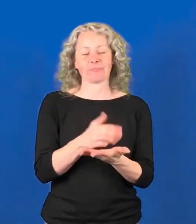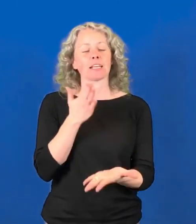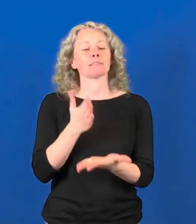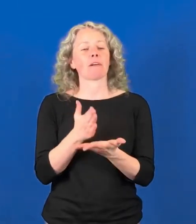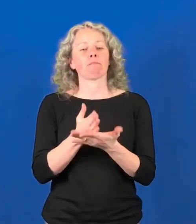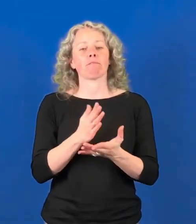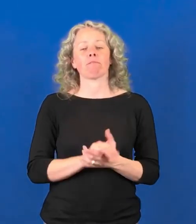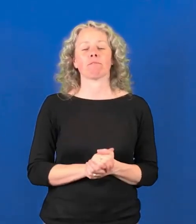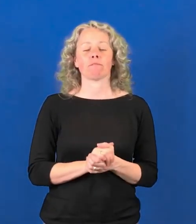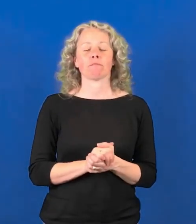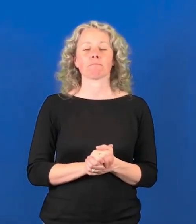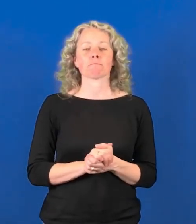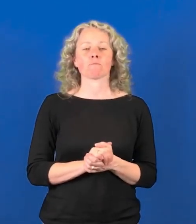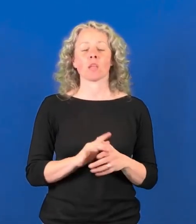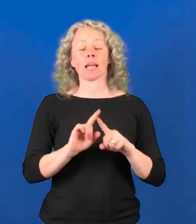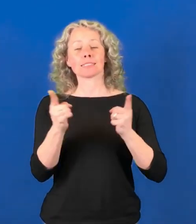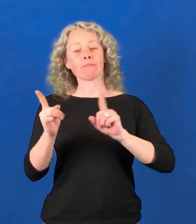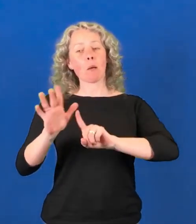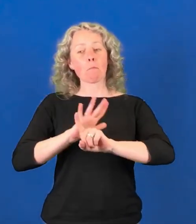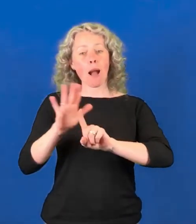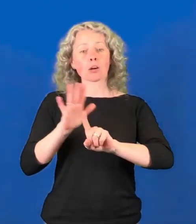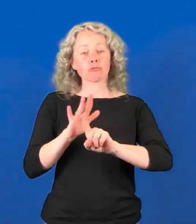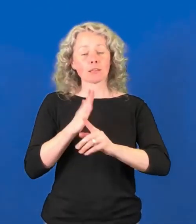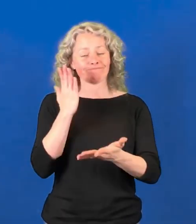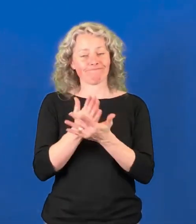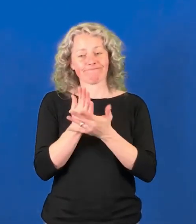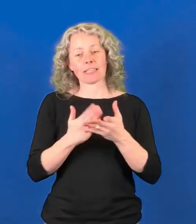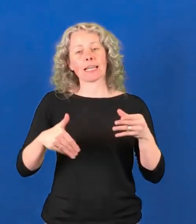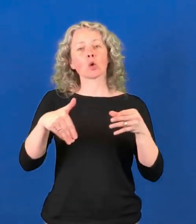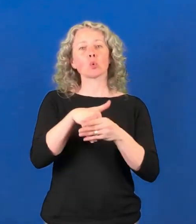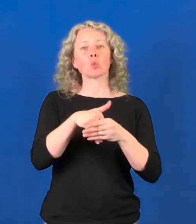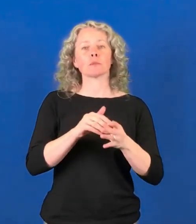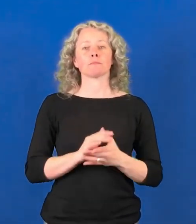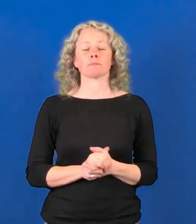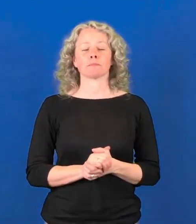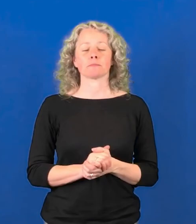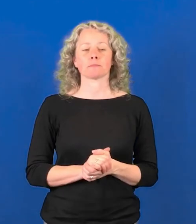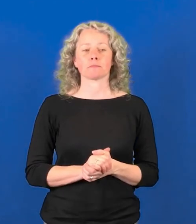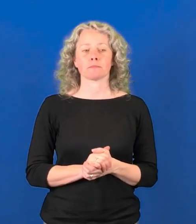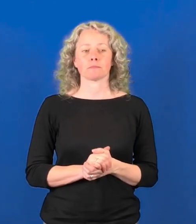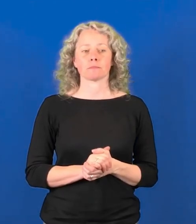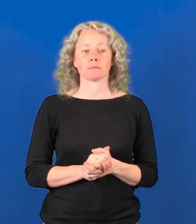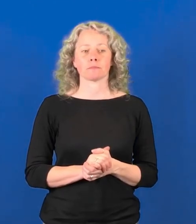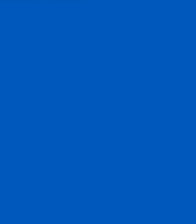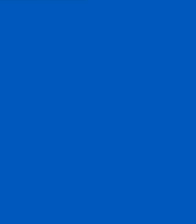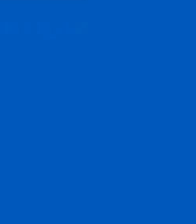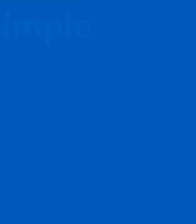the answer to the question is yes, different backgrounds have been included.